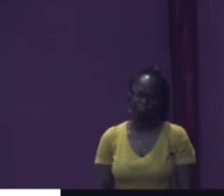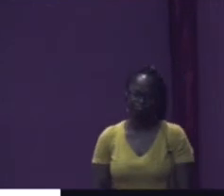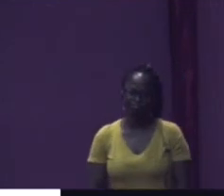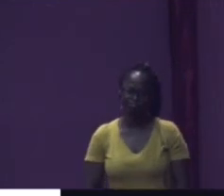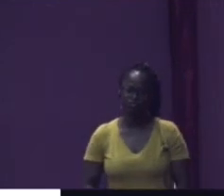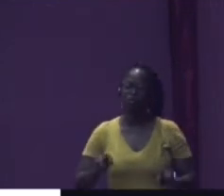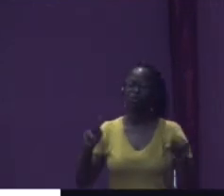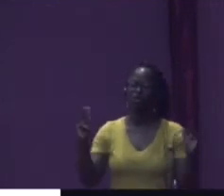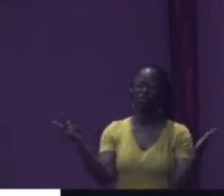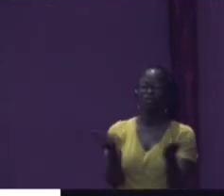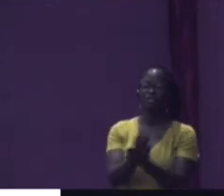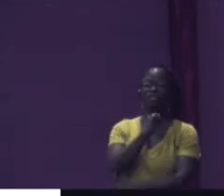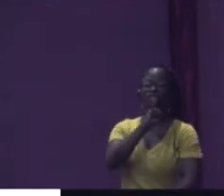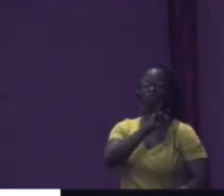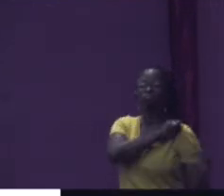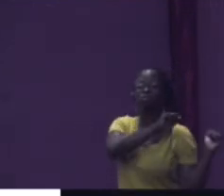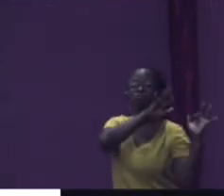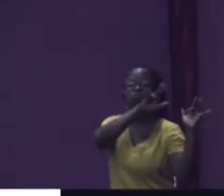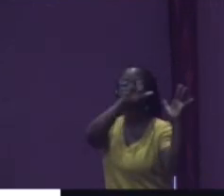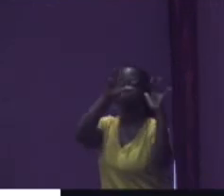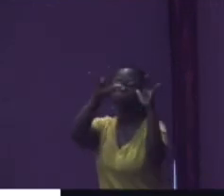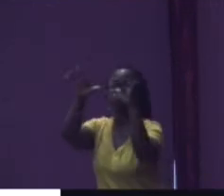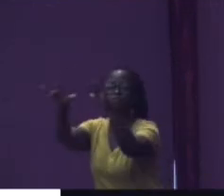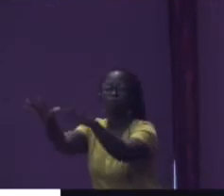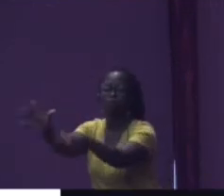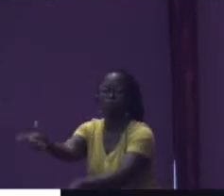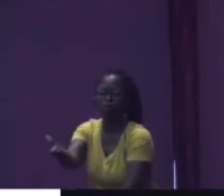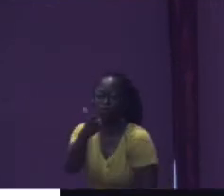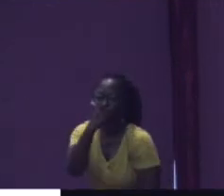hospital? A lot of problems, right?